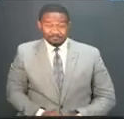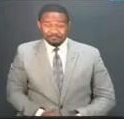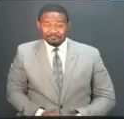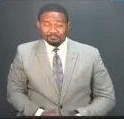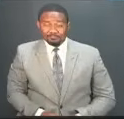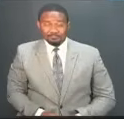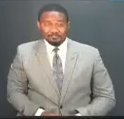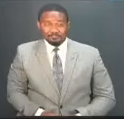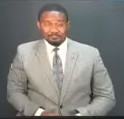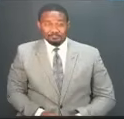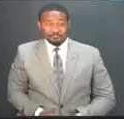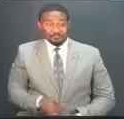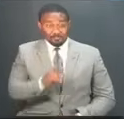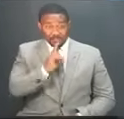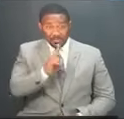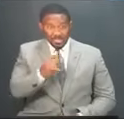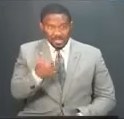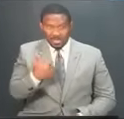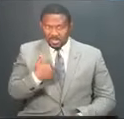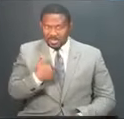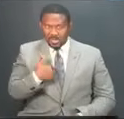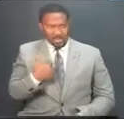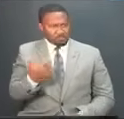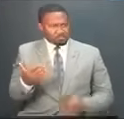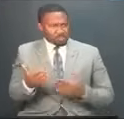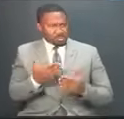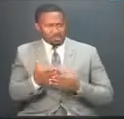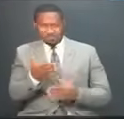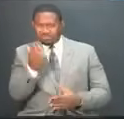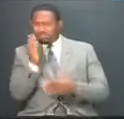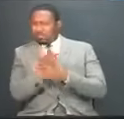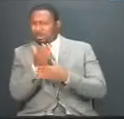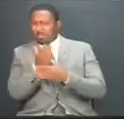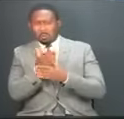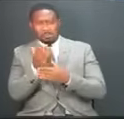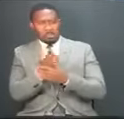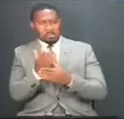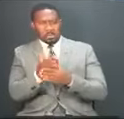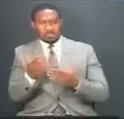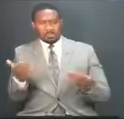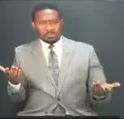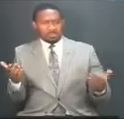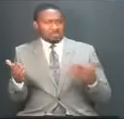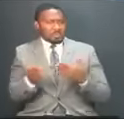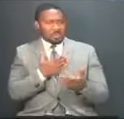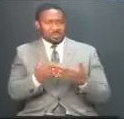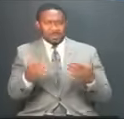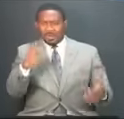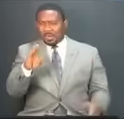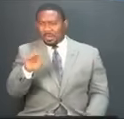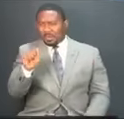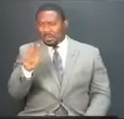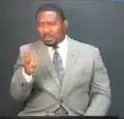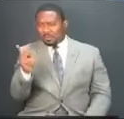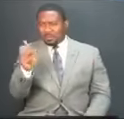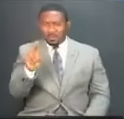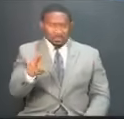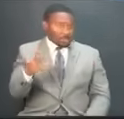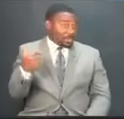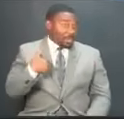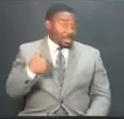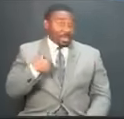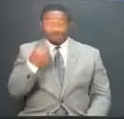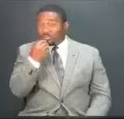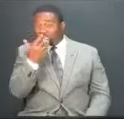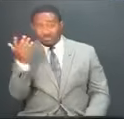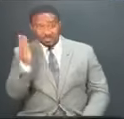that I will not be distracted. You can say anything about Boku, I will not respond to you. You can say anything,